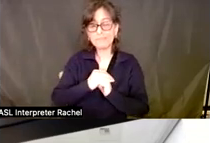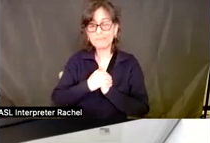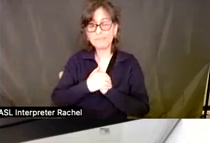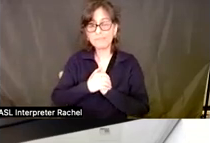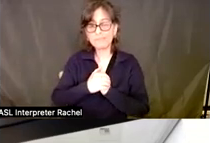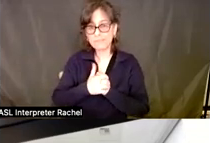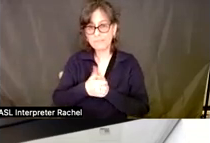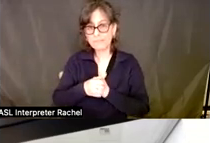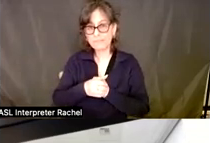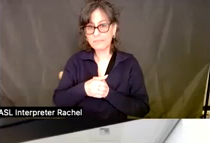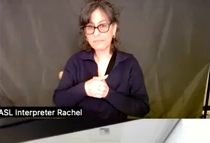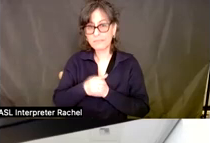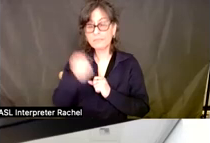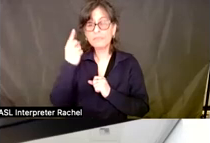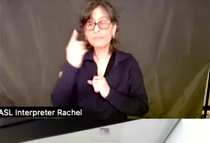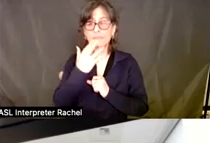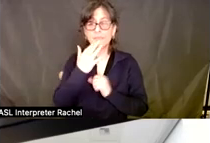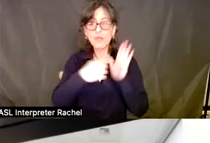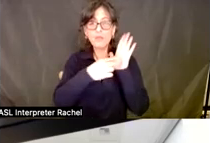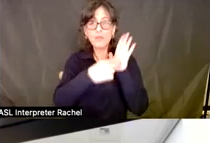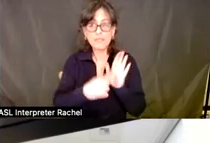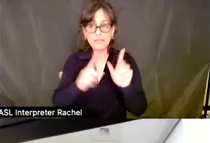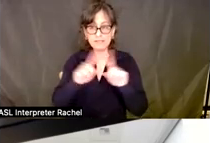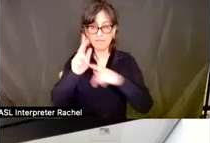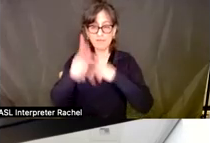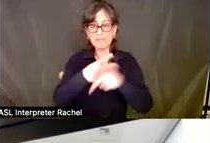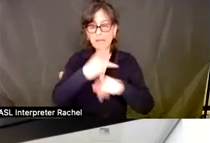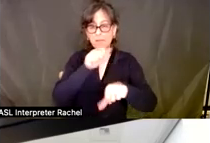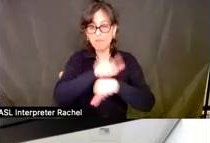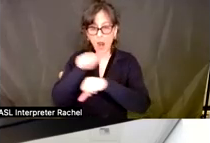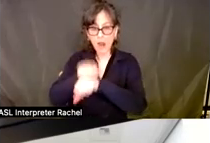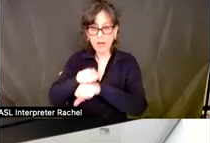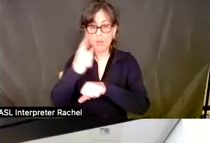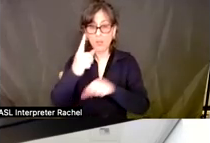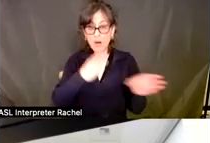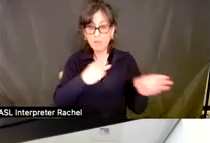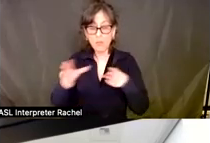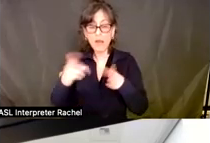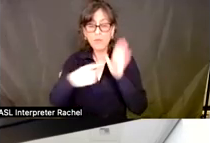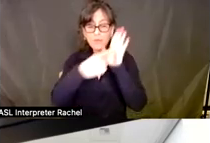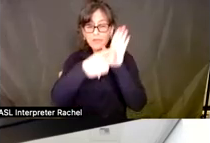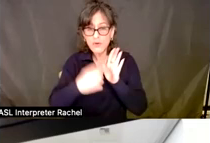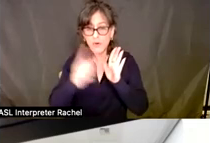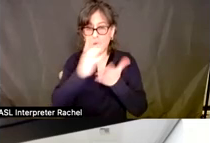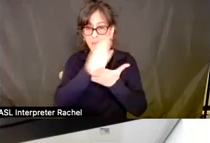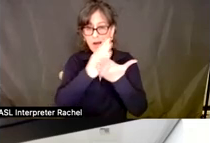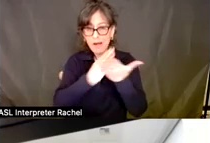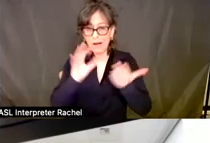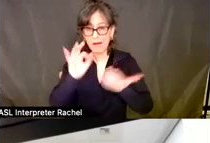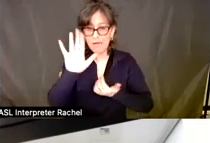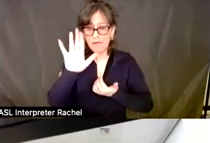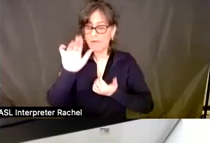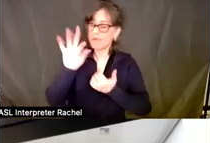The colors represent different kinds of rocks. One of the ways that we map where faults are is